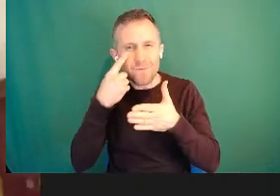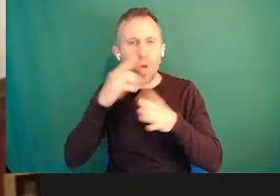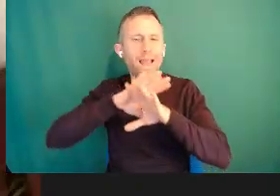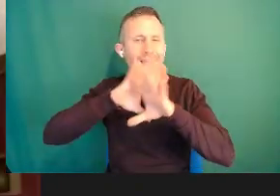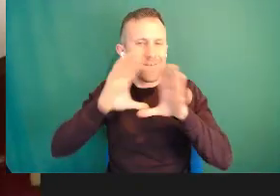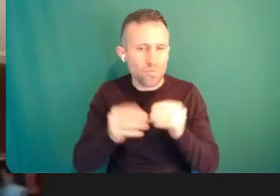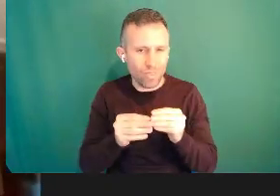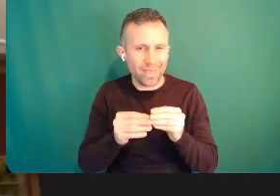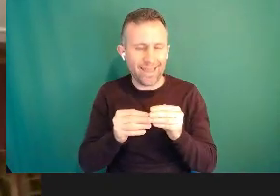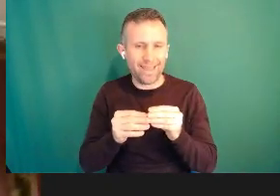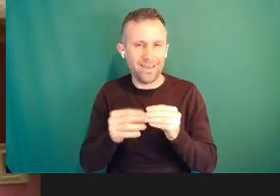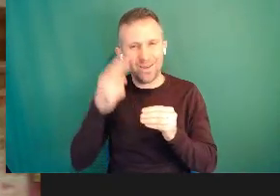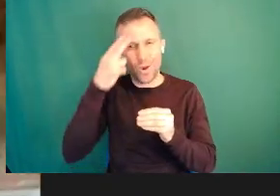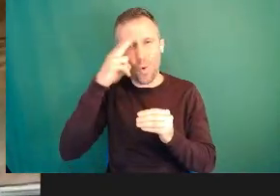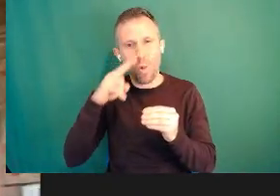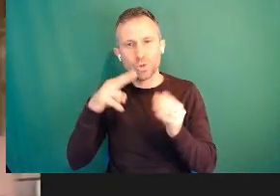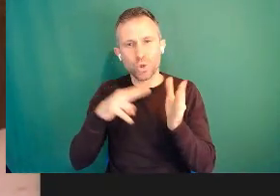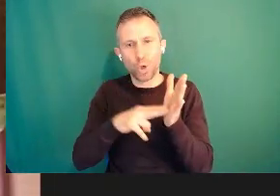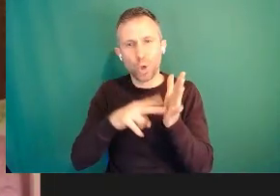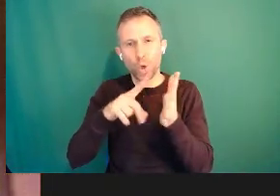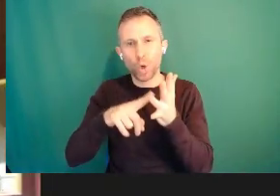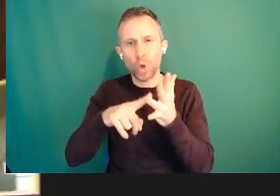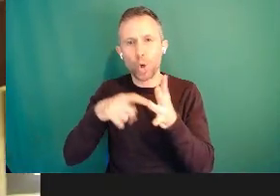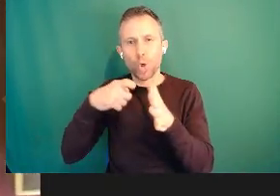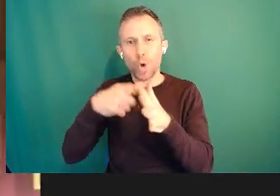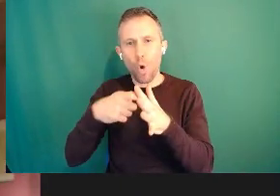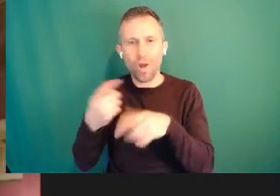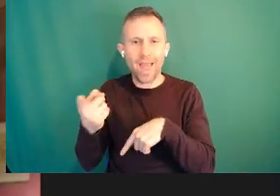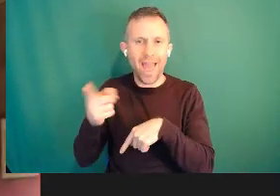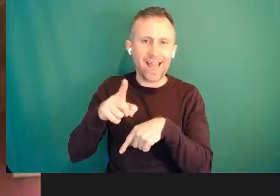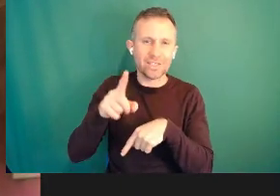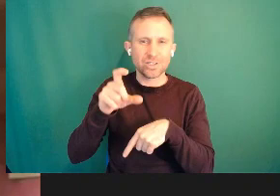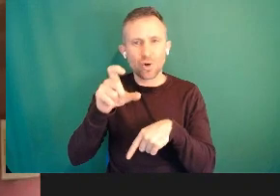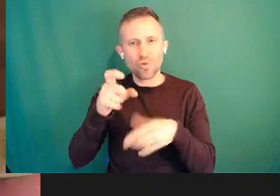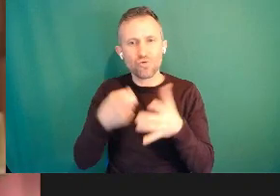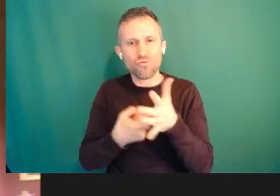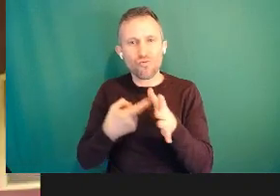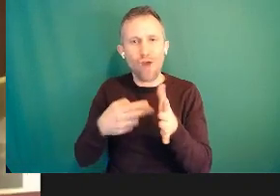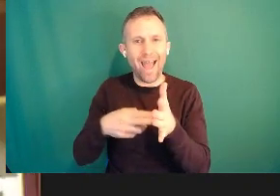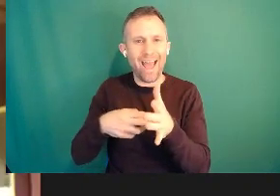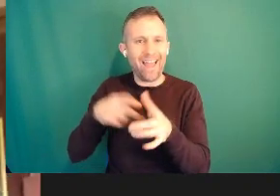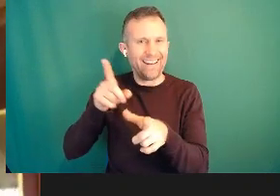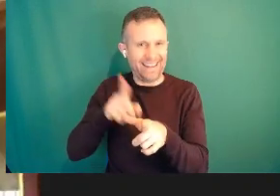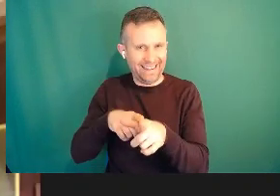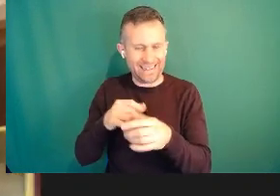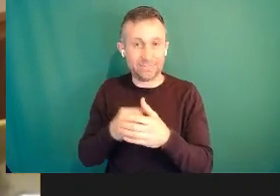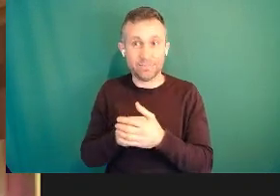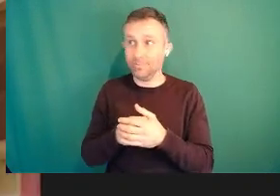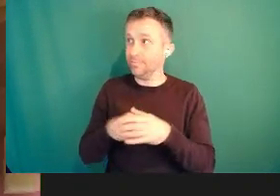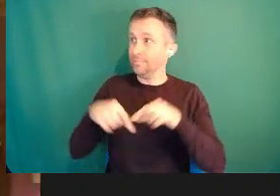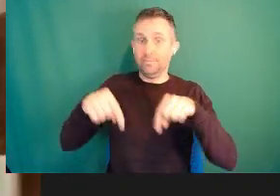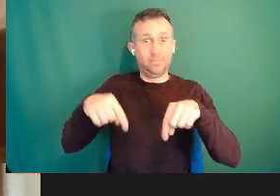this beautiful silk damask on the walls. And